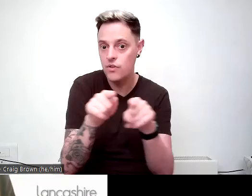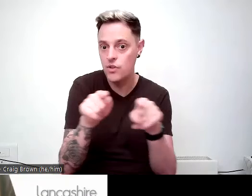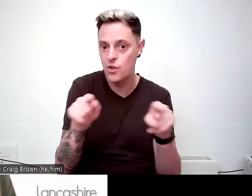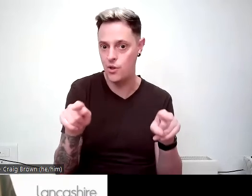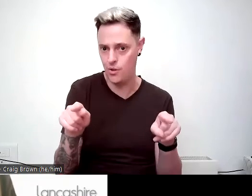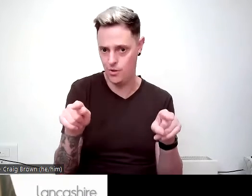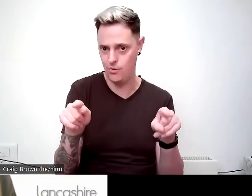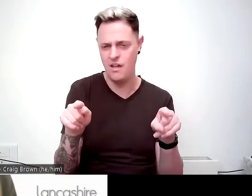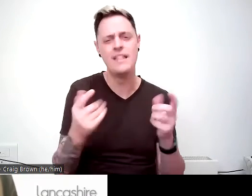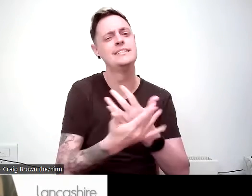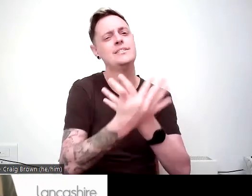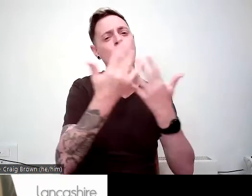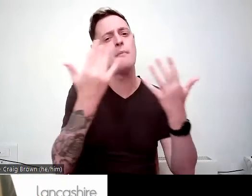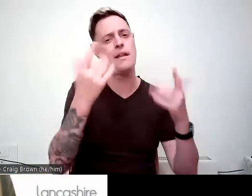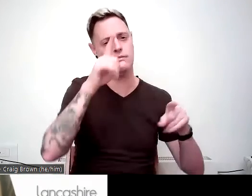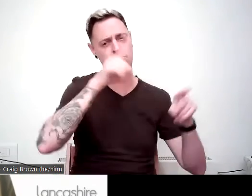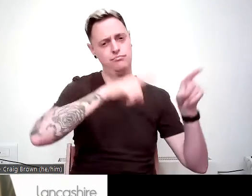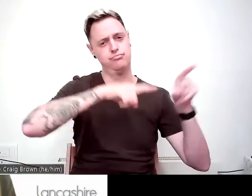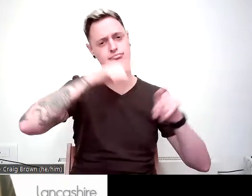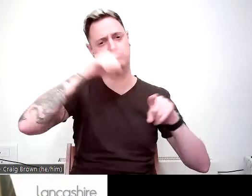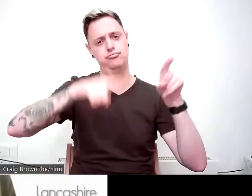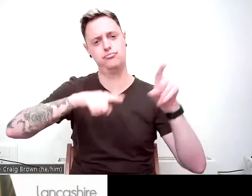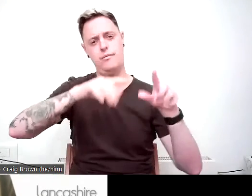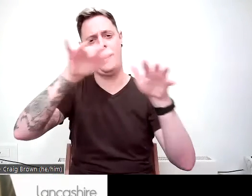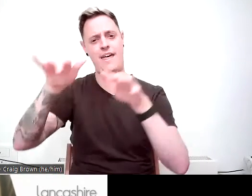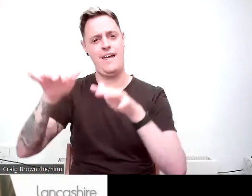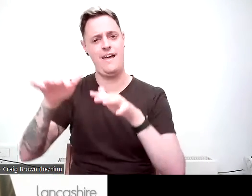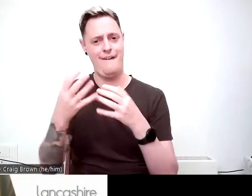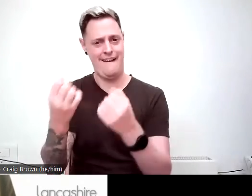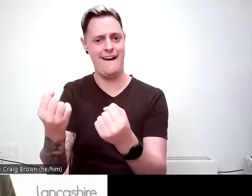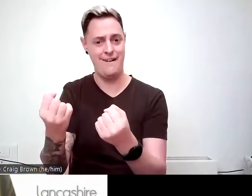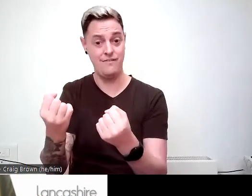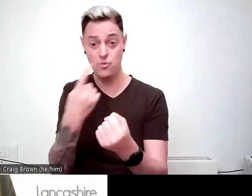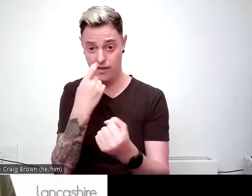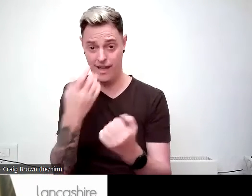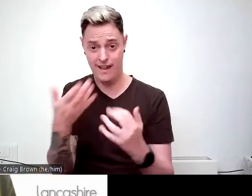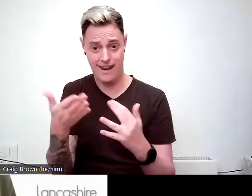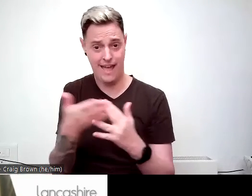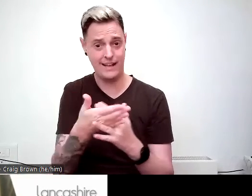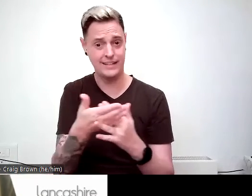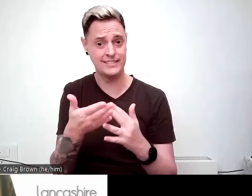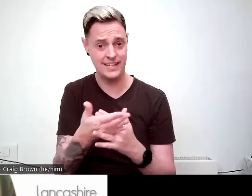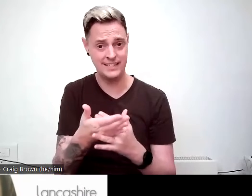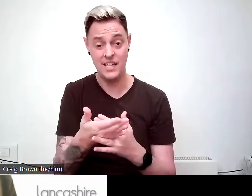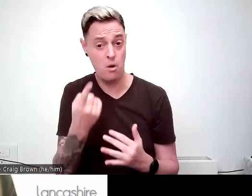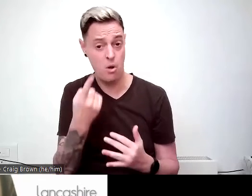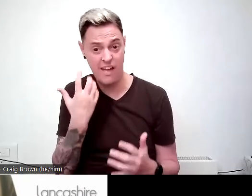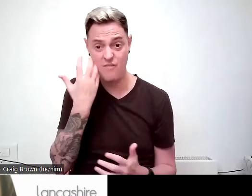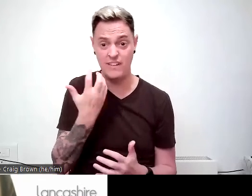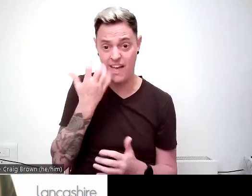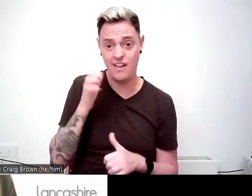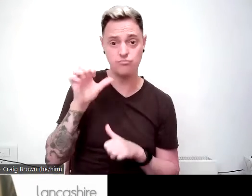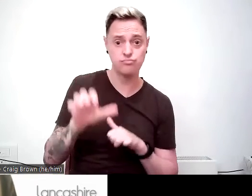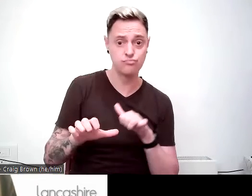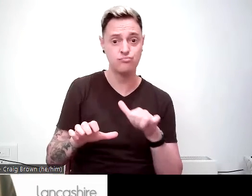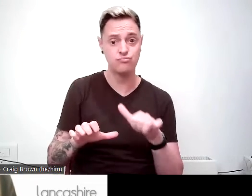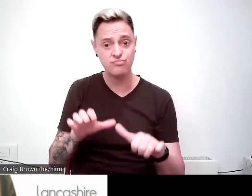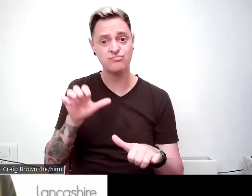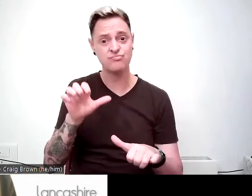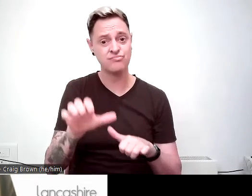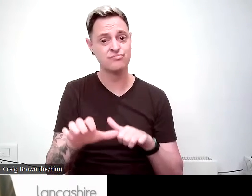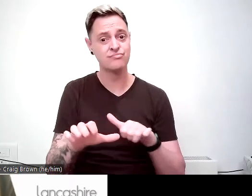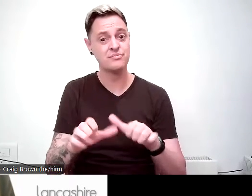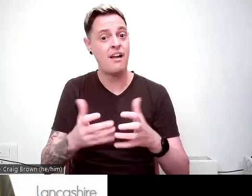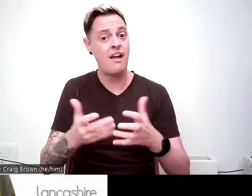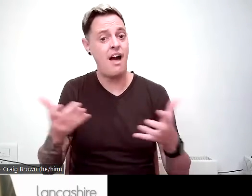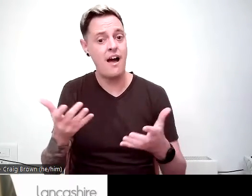out there online that you can access, and just take it day by day, whether it's, you know, doing the physical